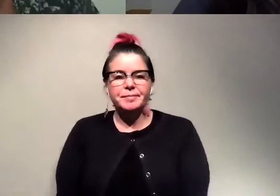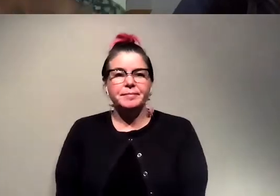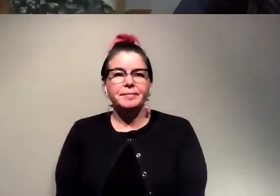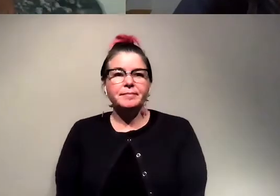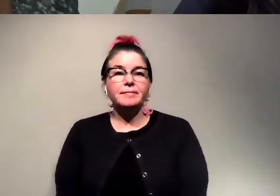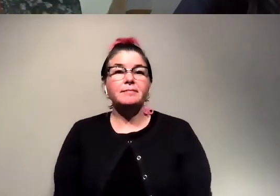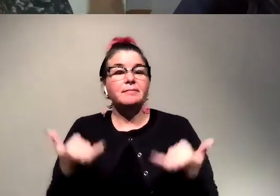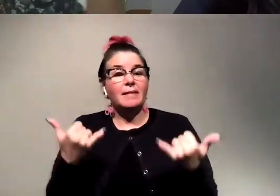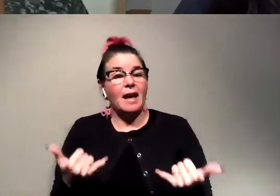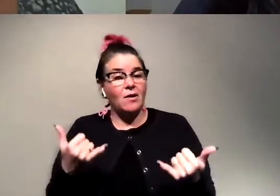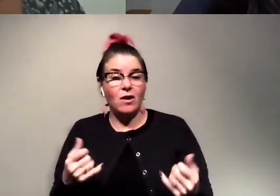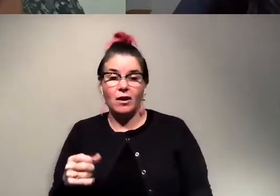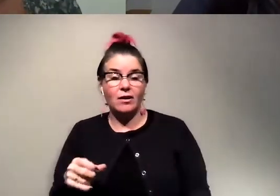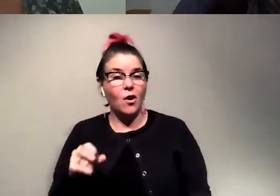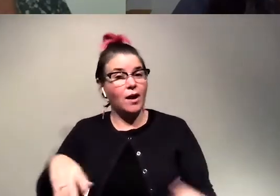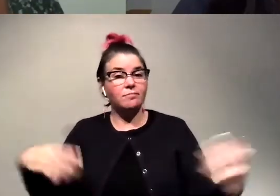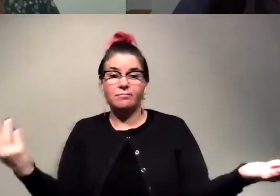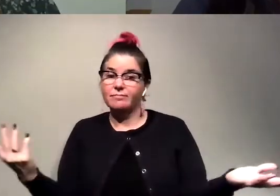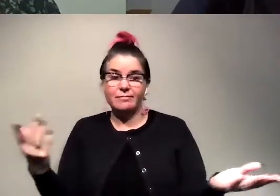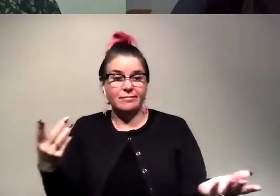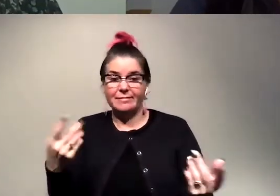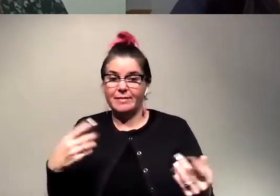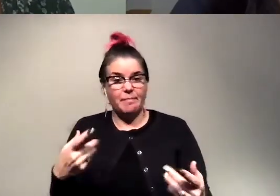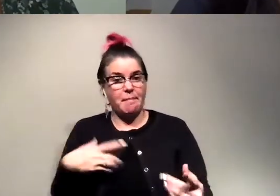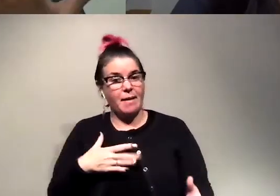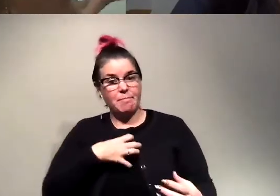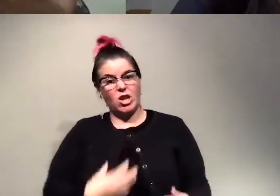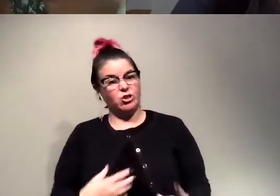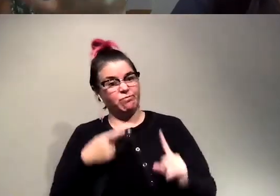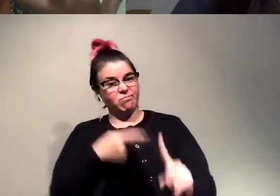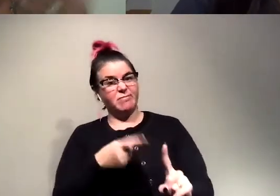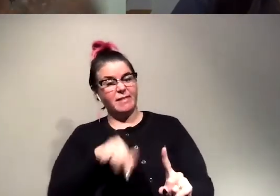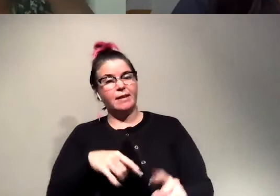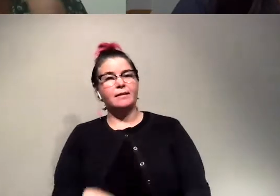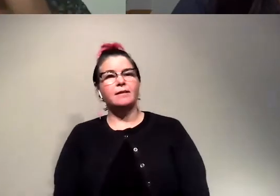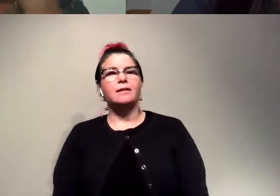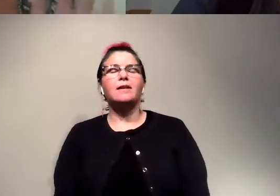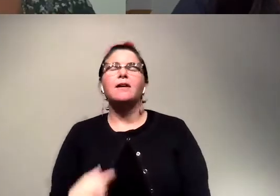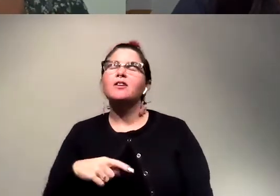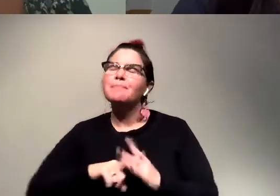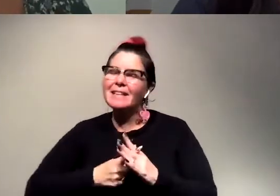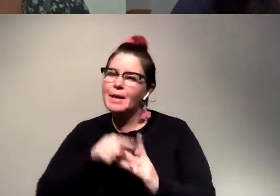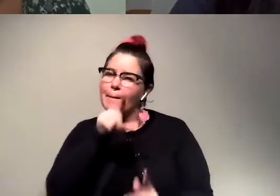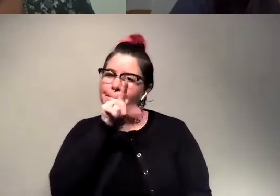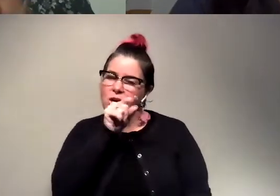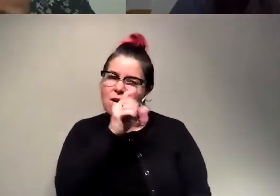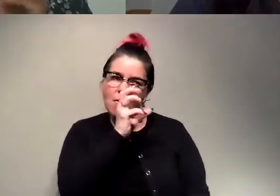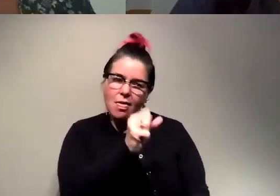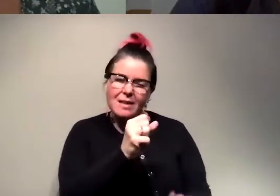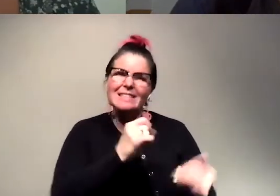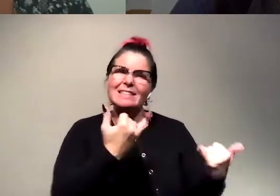I'm just like, okay, this is it. This is what I want to do. I was originally into birds. I still am into birds. I have